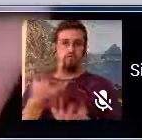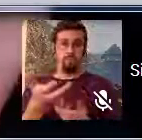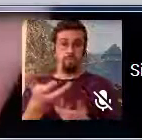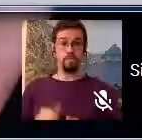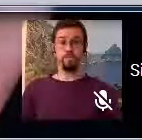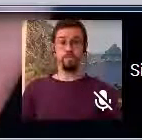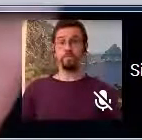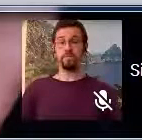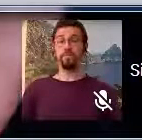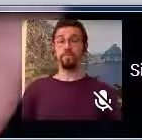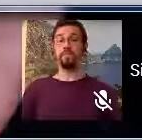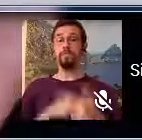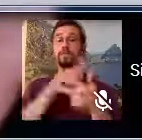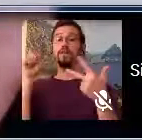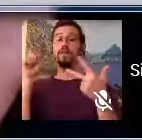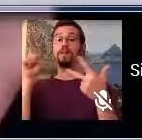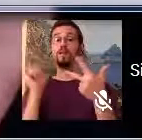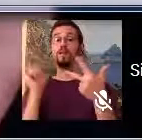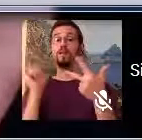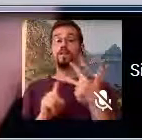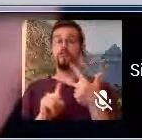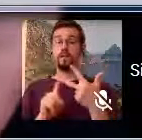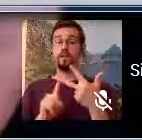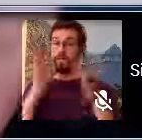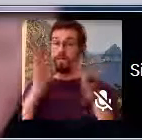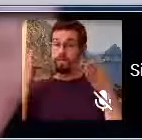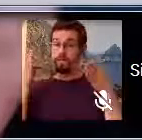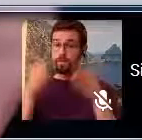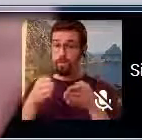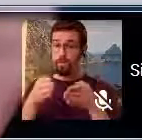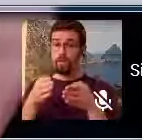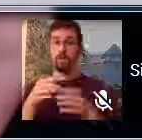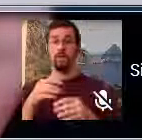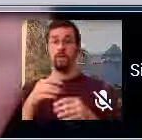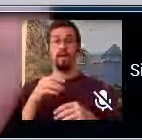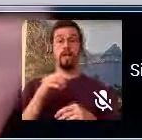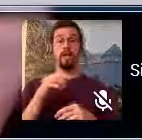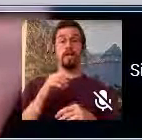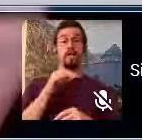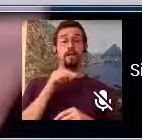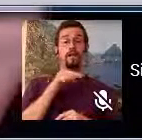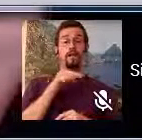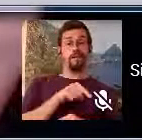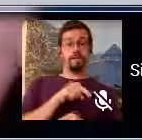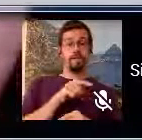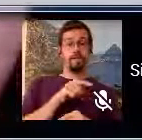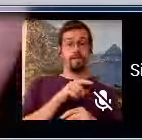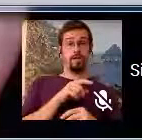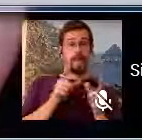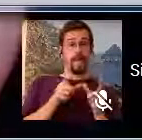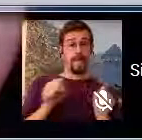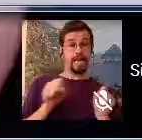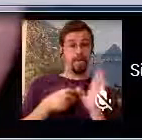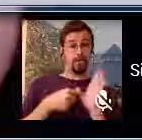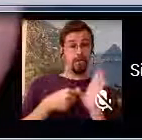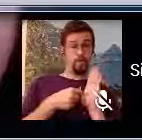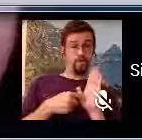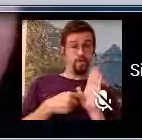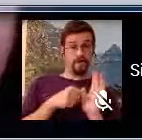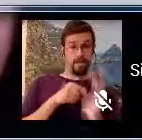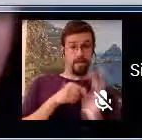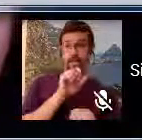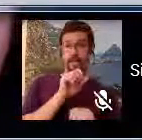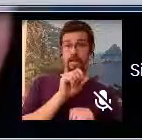The third part is devoted to convert the obtained linguistic representations to